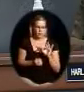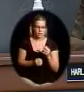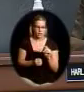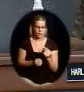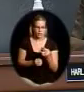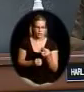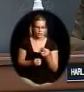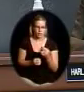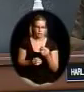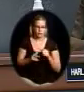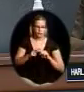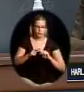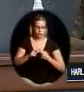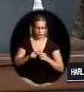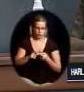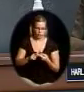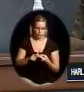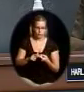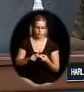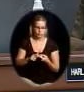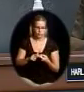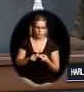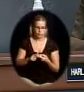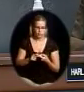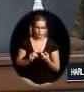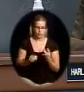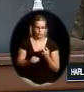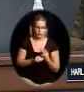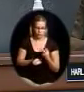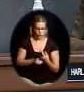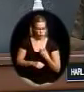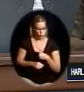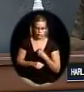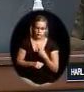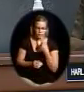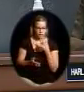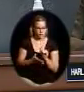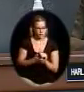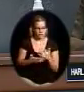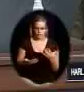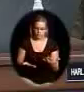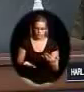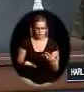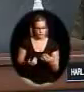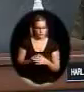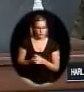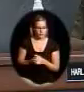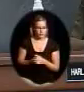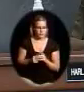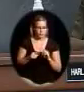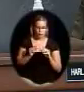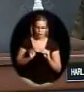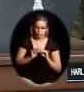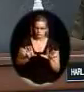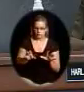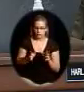start, so it's and every year we say that. We kind of take it for granted, I think, but